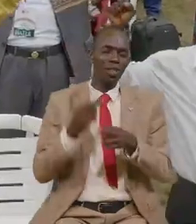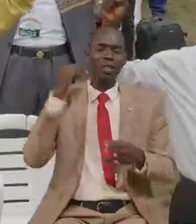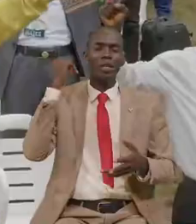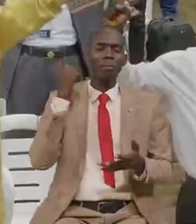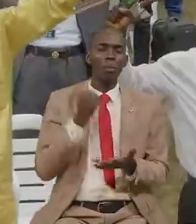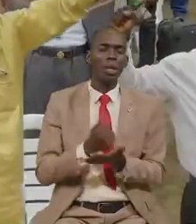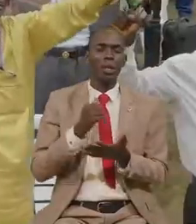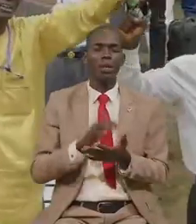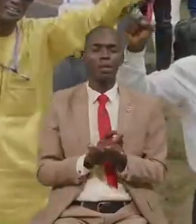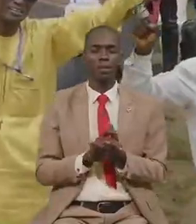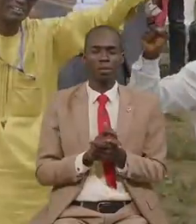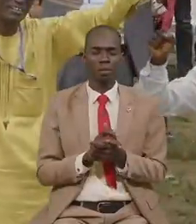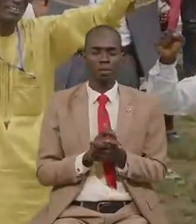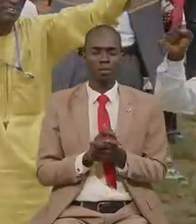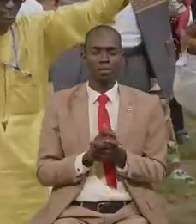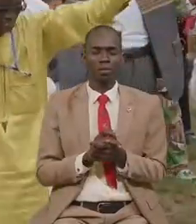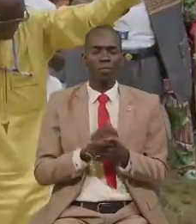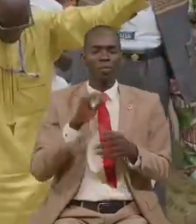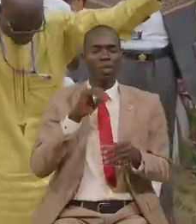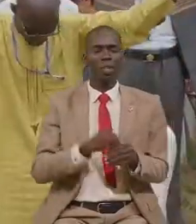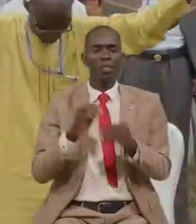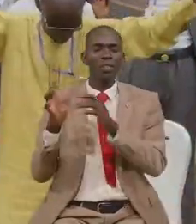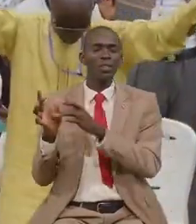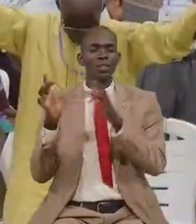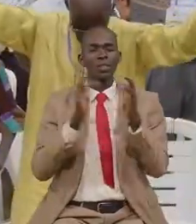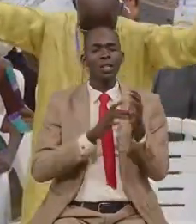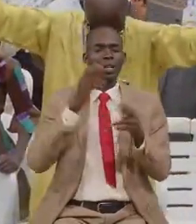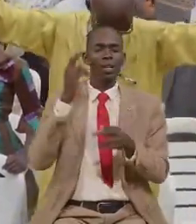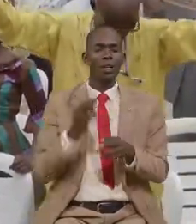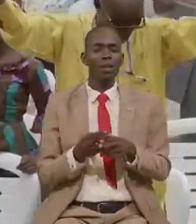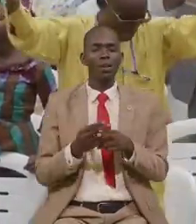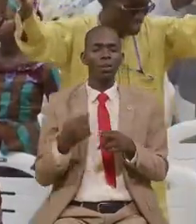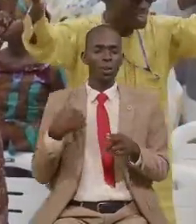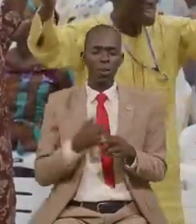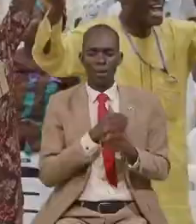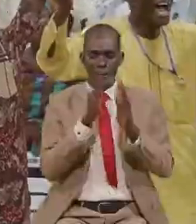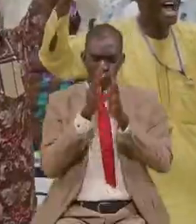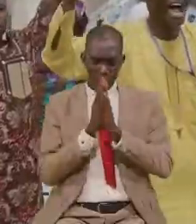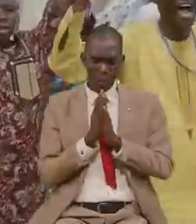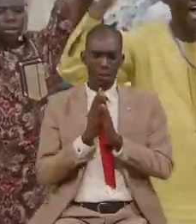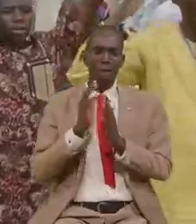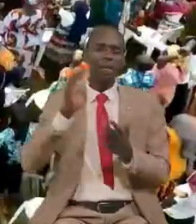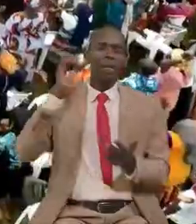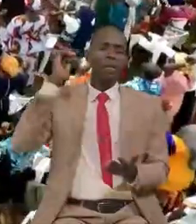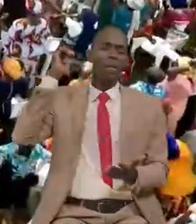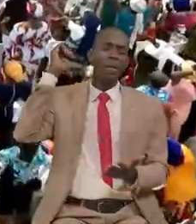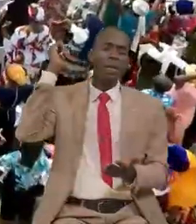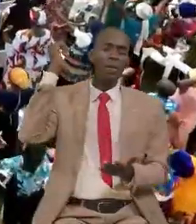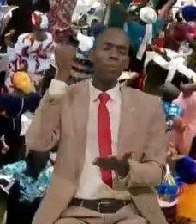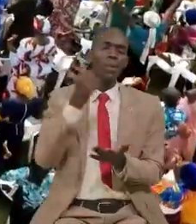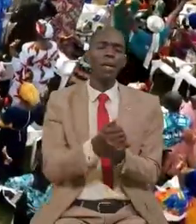name. In Jesus' name we pray.